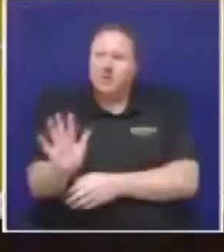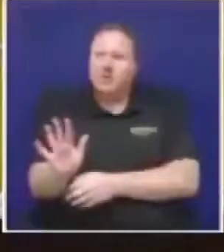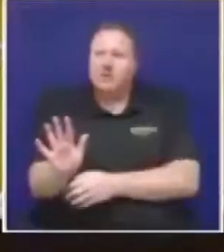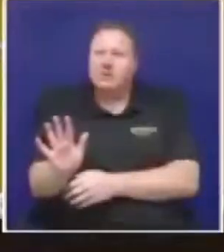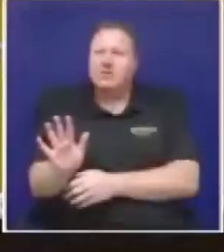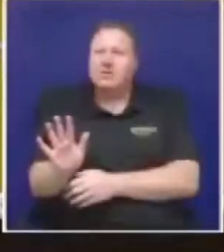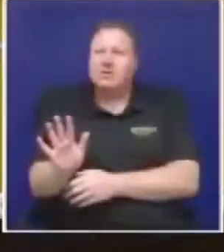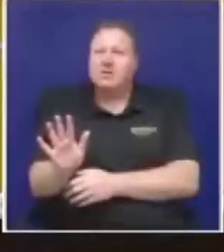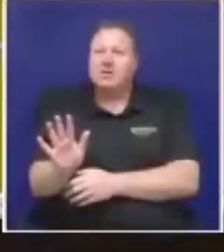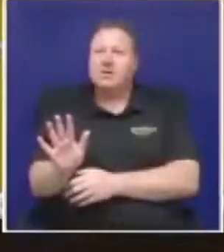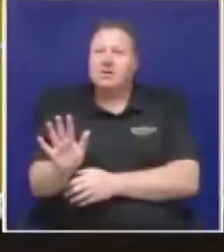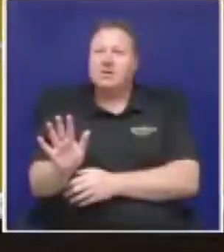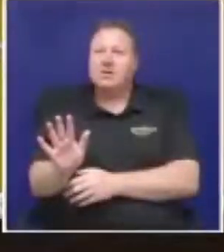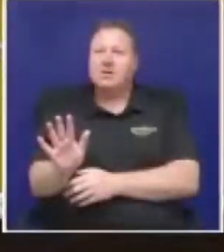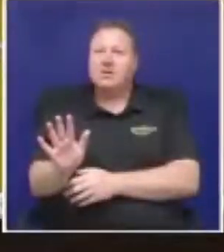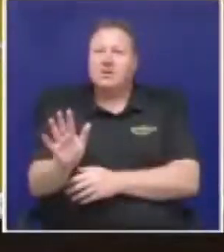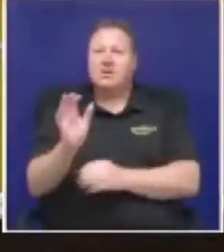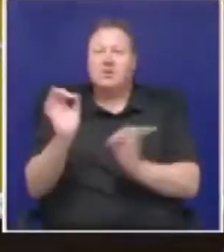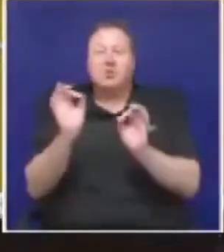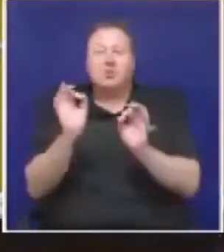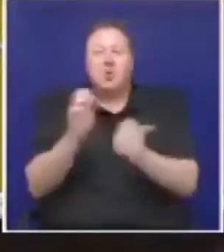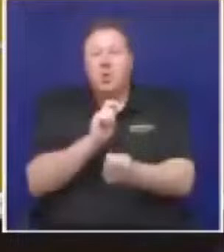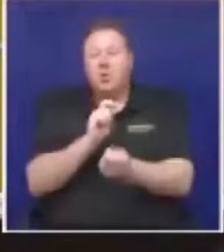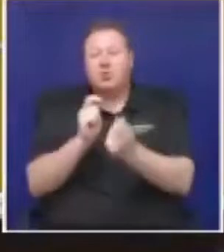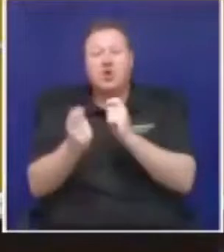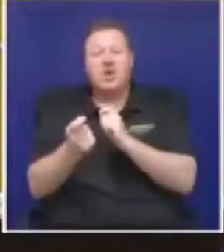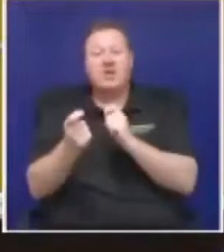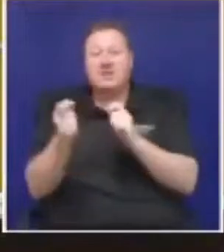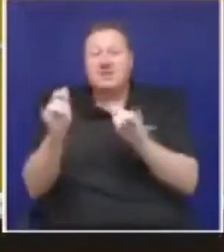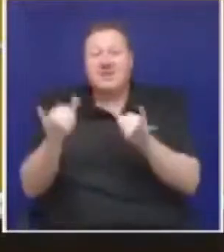There is no change as yet.